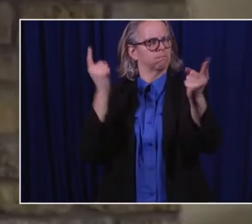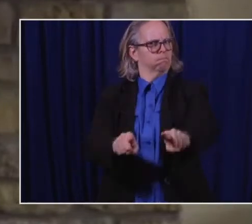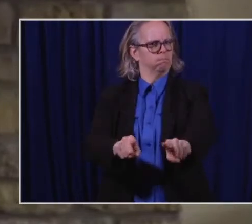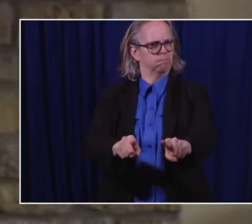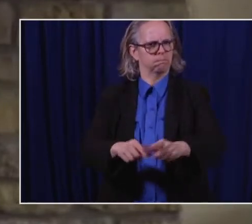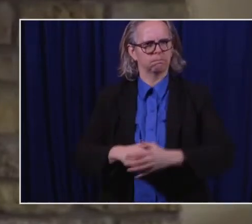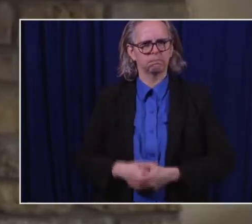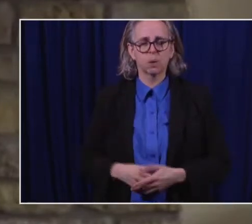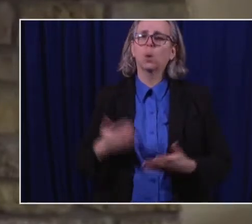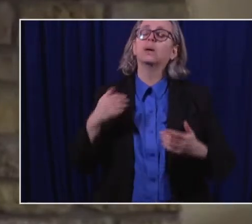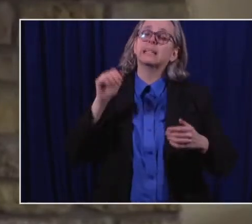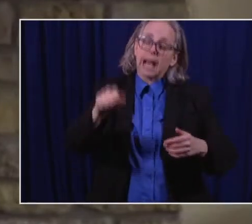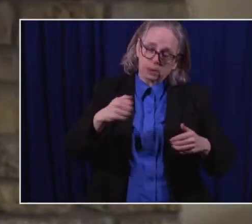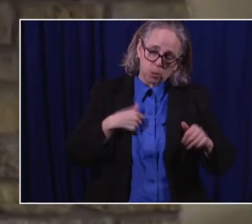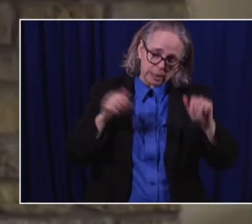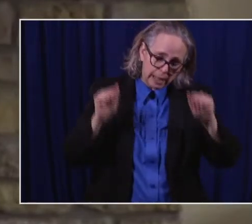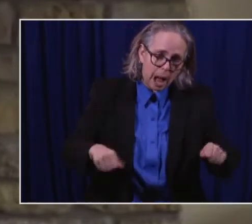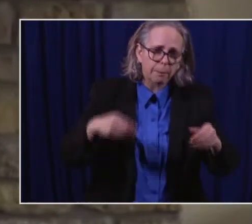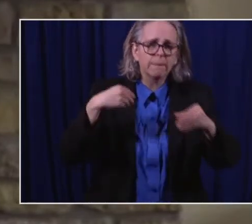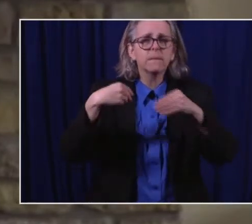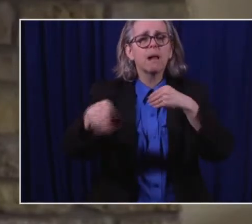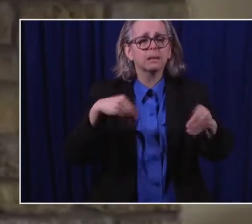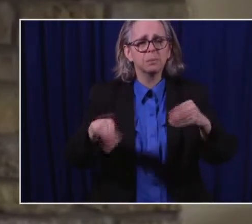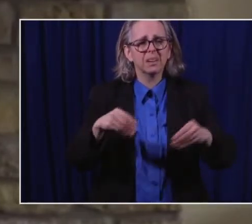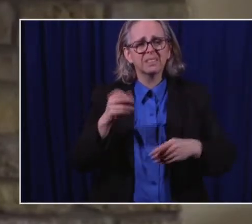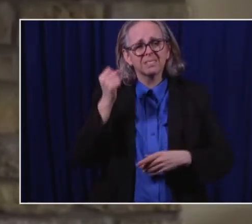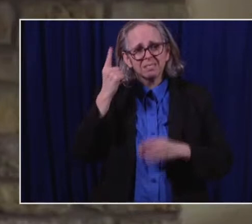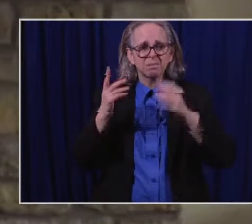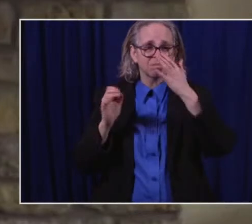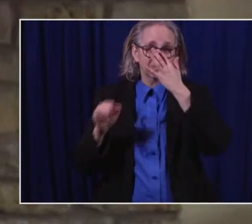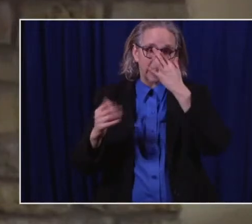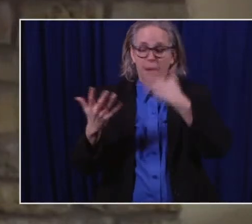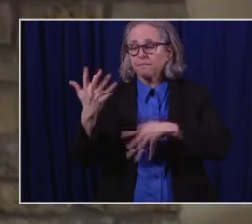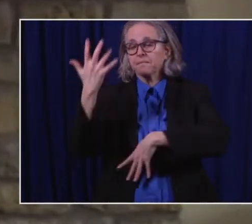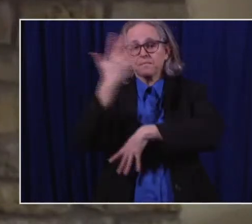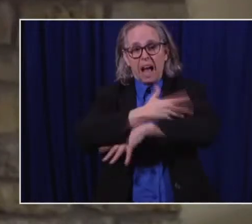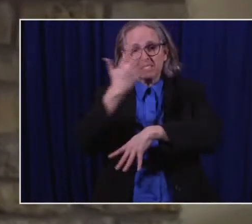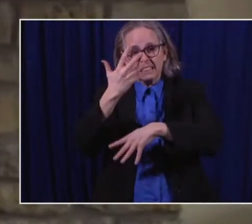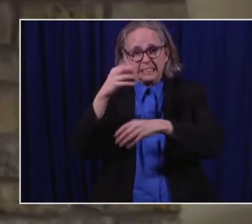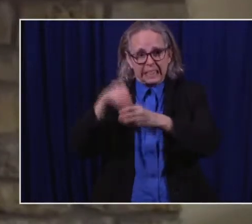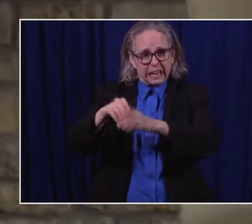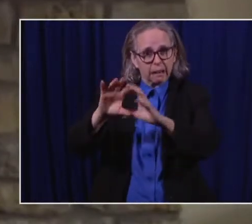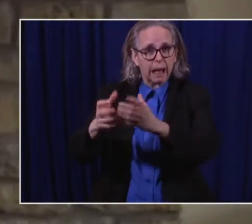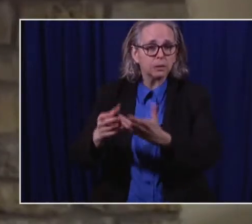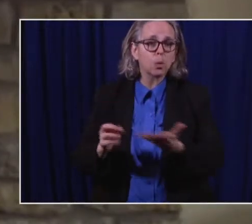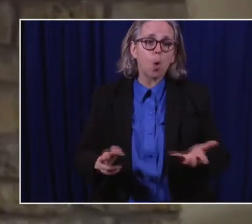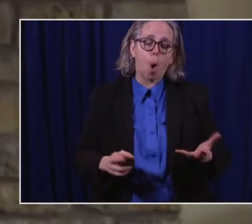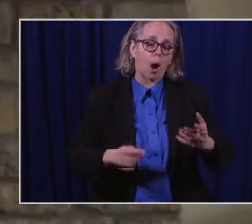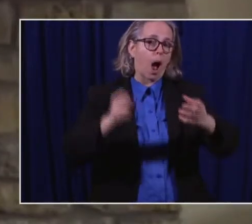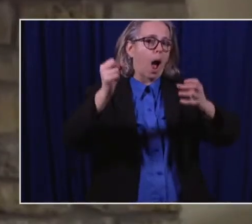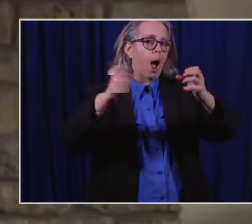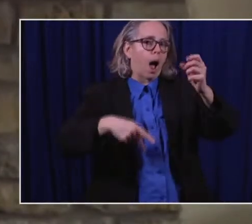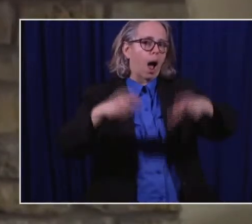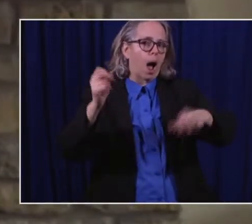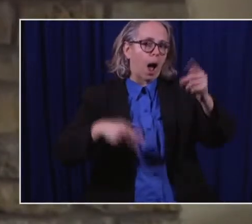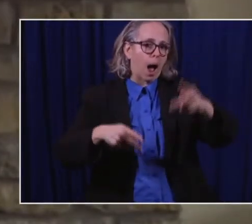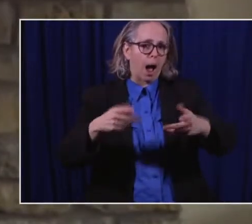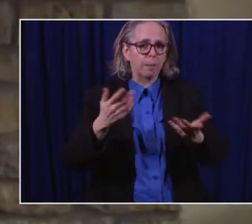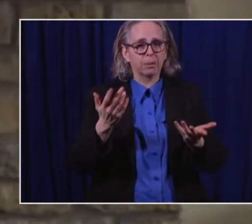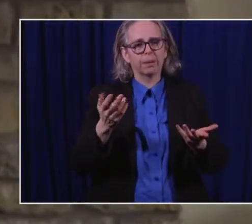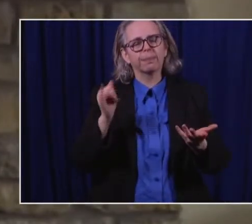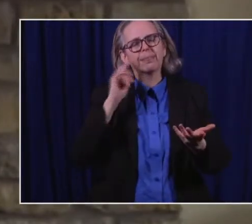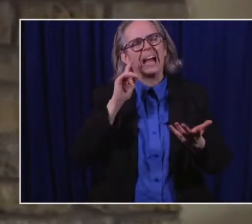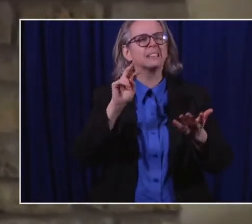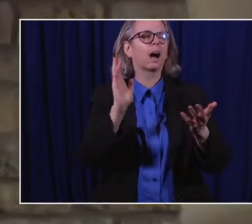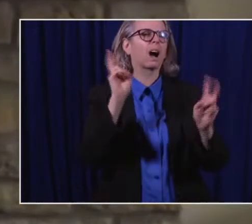to you can be 5 days a week or you can be hybrid. We'd like for them to be 5 days a week, but we wanted to create some leeway for them